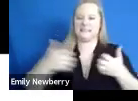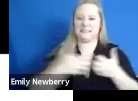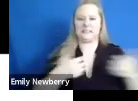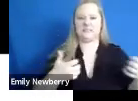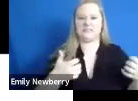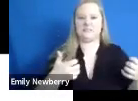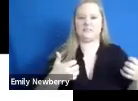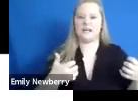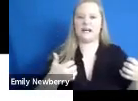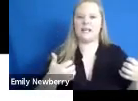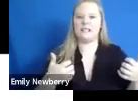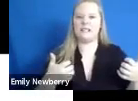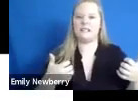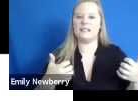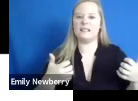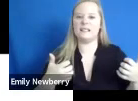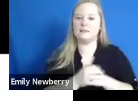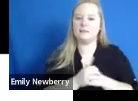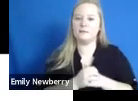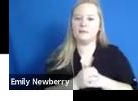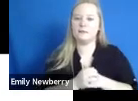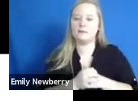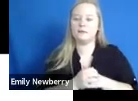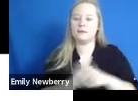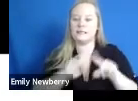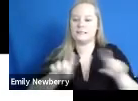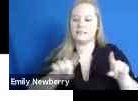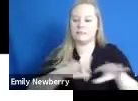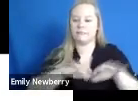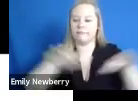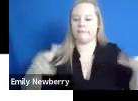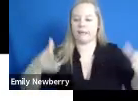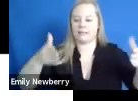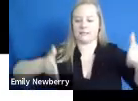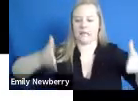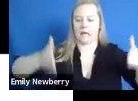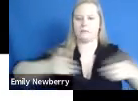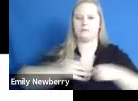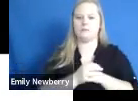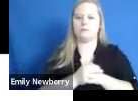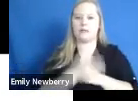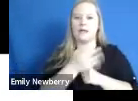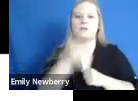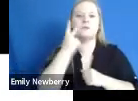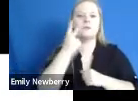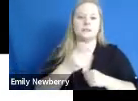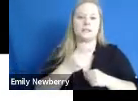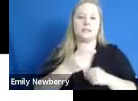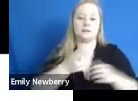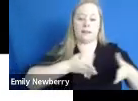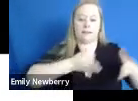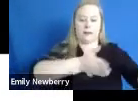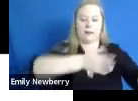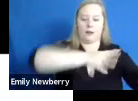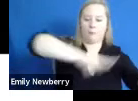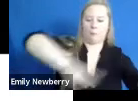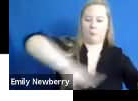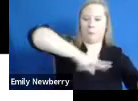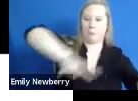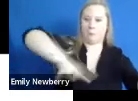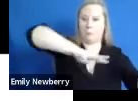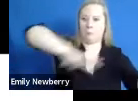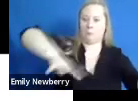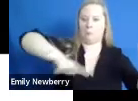BIA/Bureau Reclamation, like the government side of the water. And you can see it comes into the canal system. It's actually diverted off Navajo